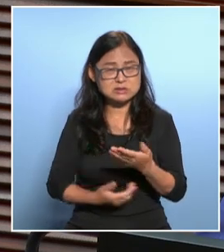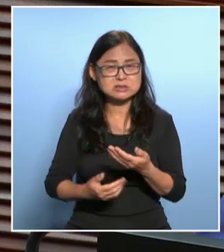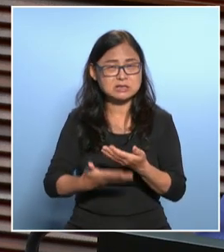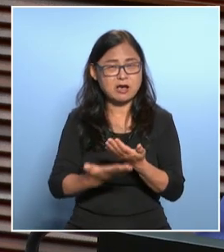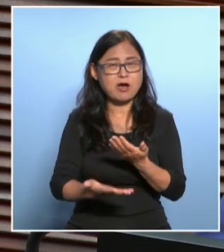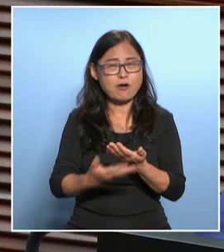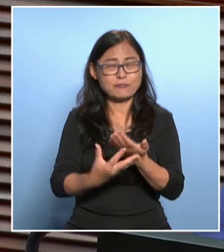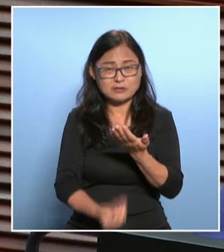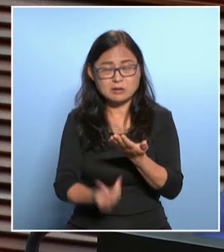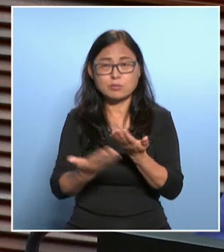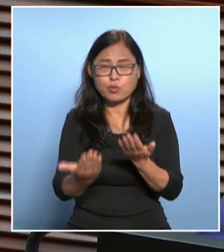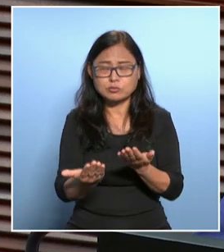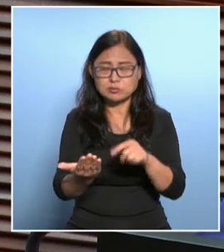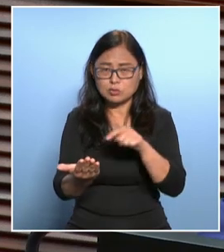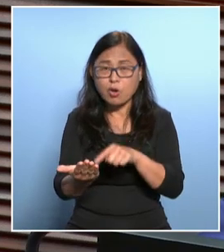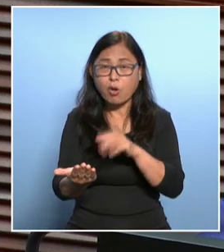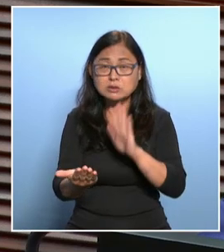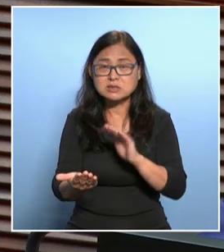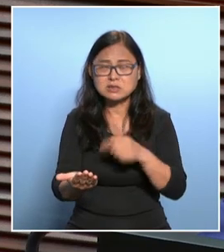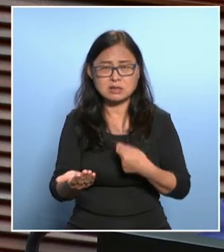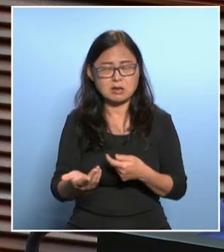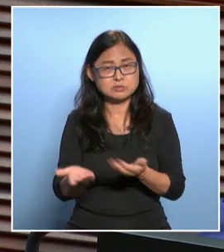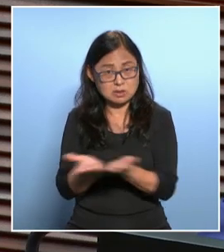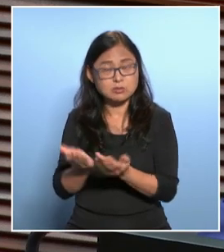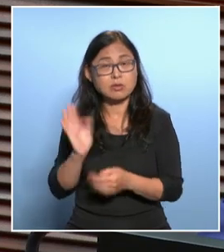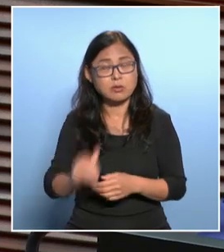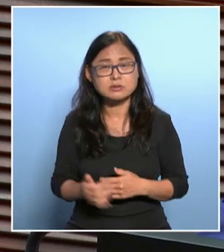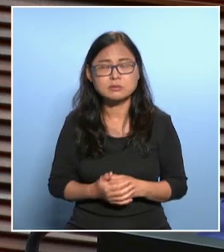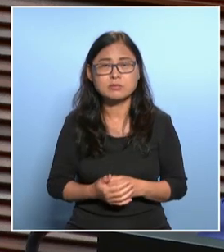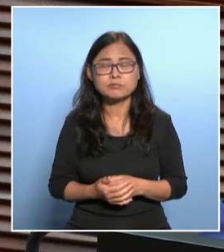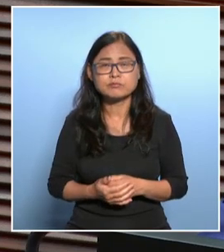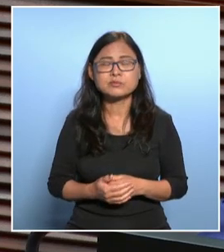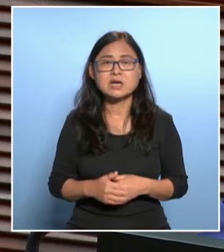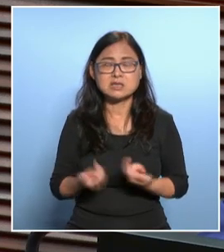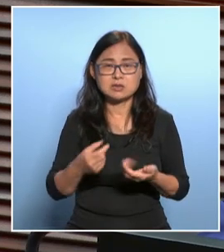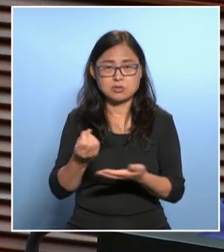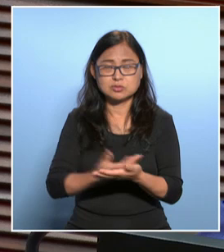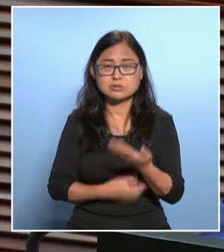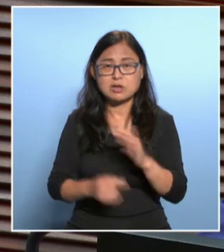copies of AMDs can be a valid proof of instruction.